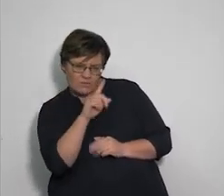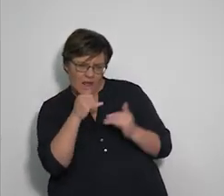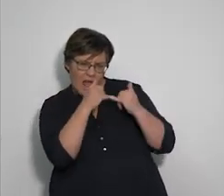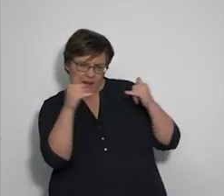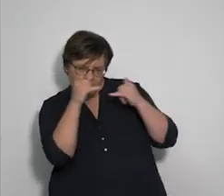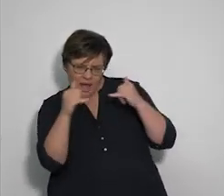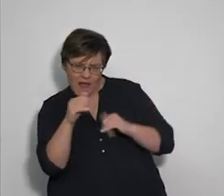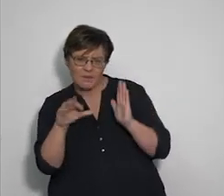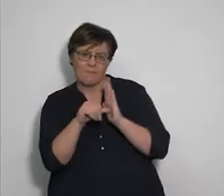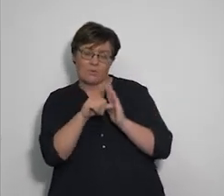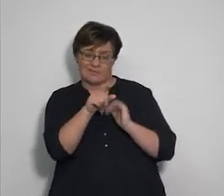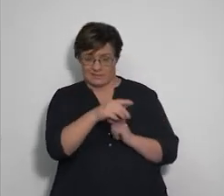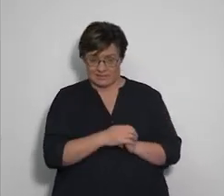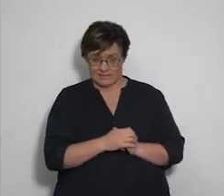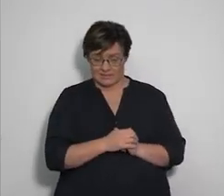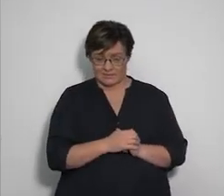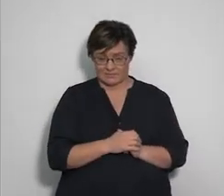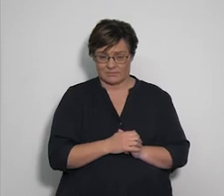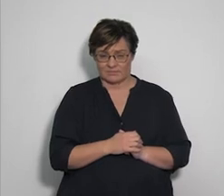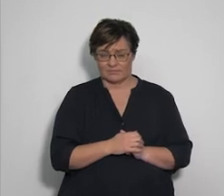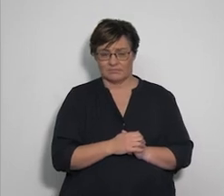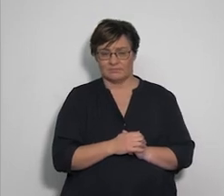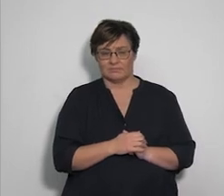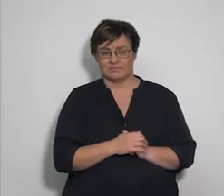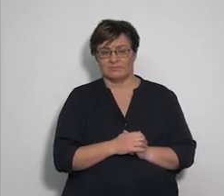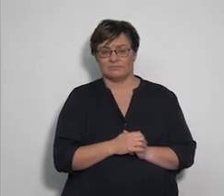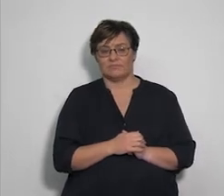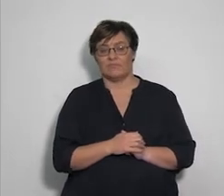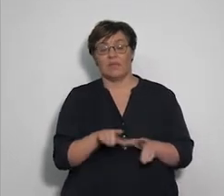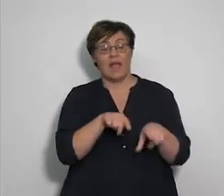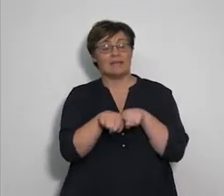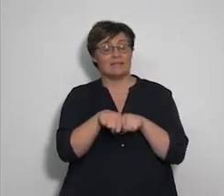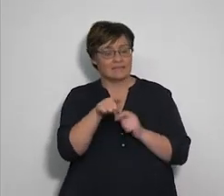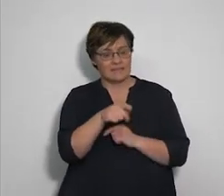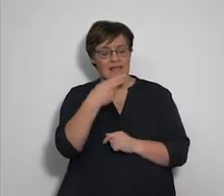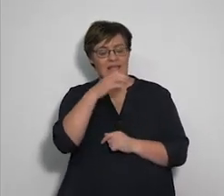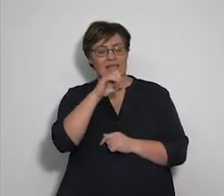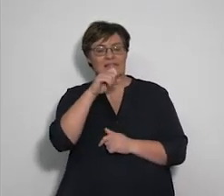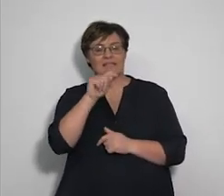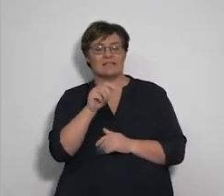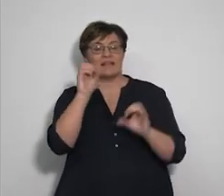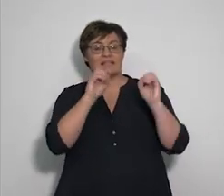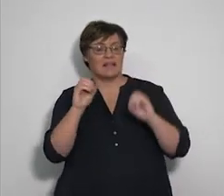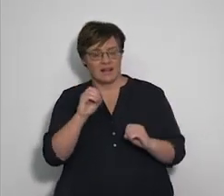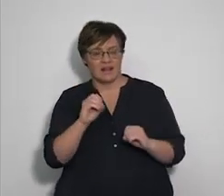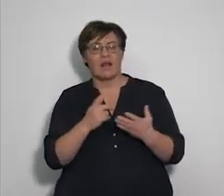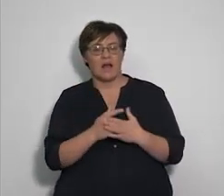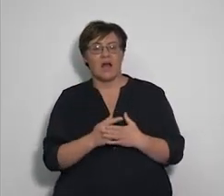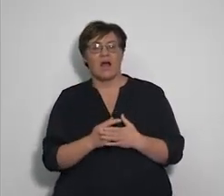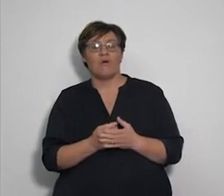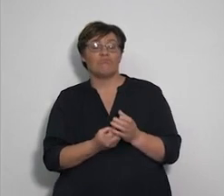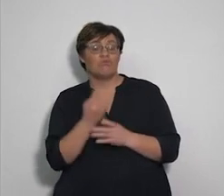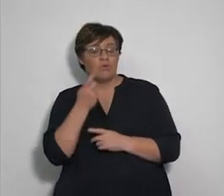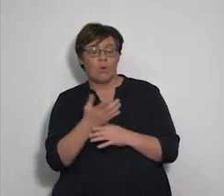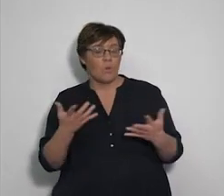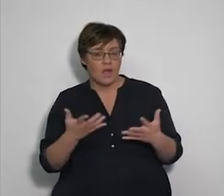highlighters or underline things that you think are going to be important. So in an experiment, yeast cells were